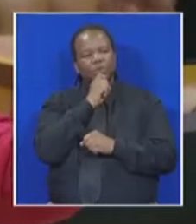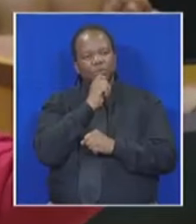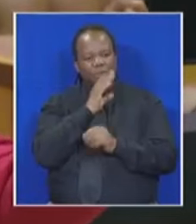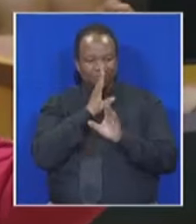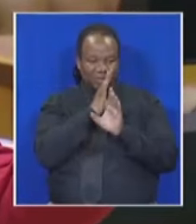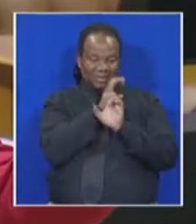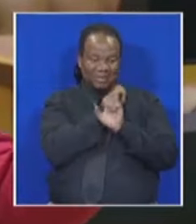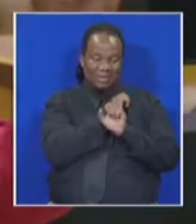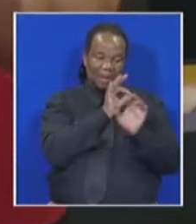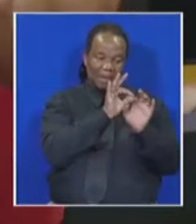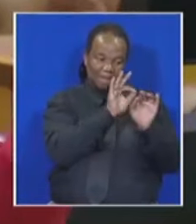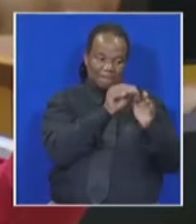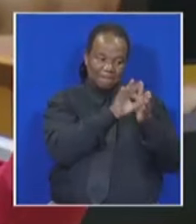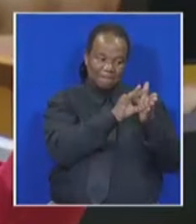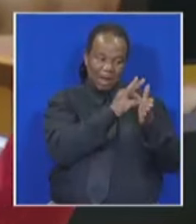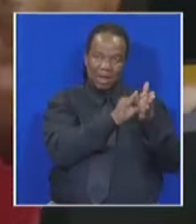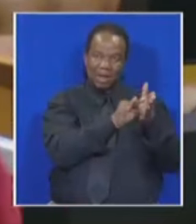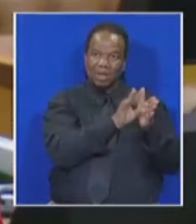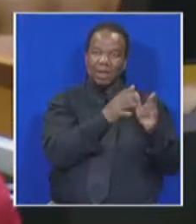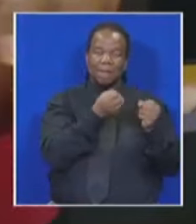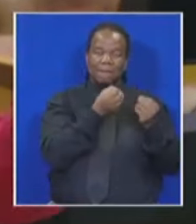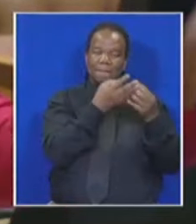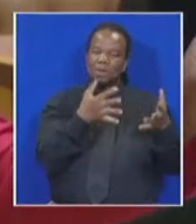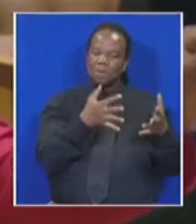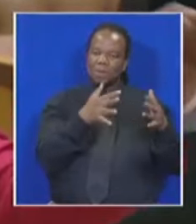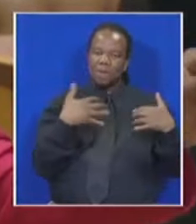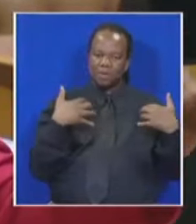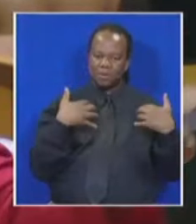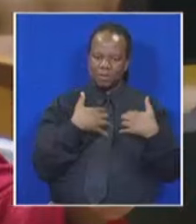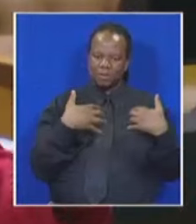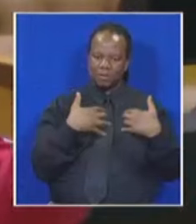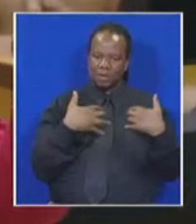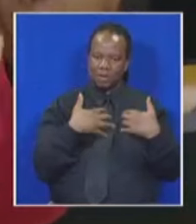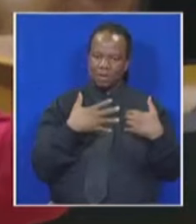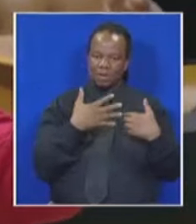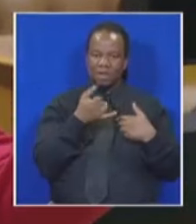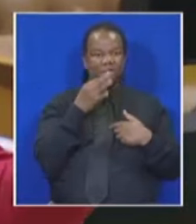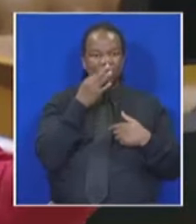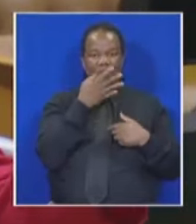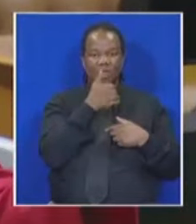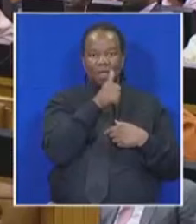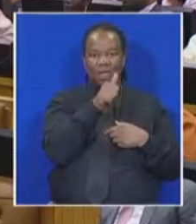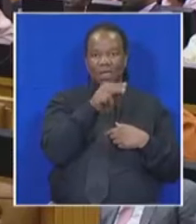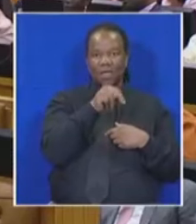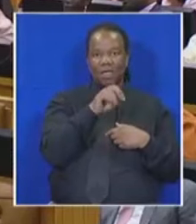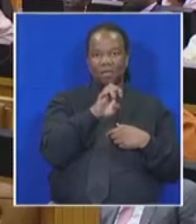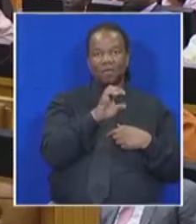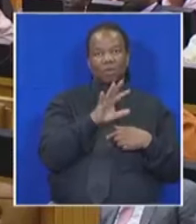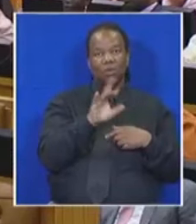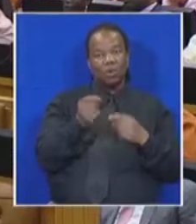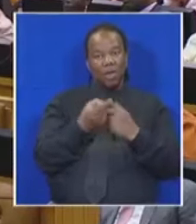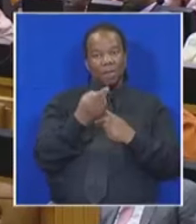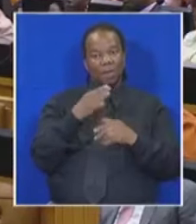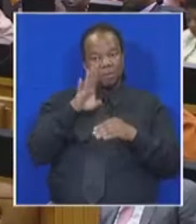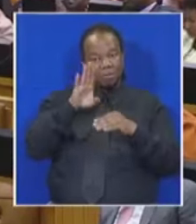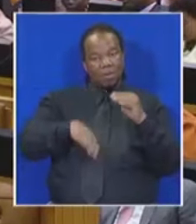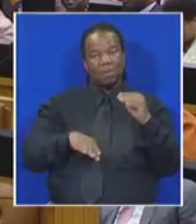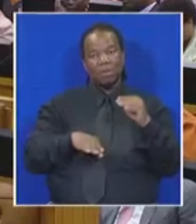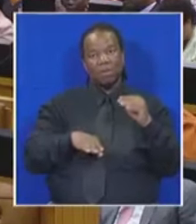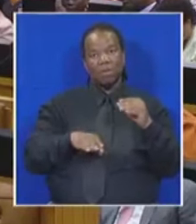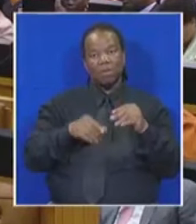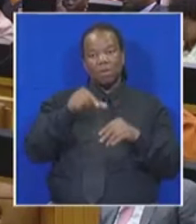are conflicted and they are scared that if they vote against the ANC, they're going to face lots of consequences. The Guptas are going to call